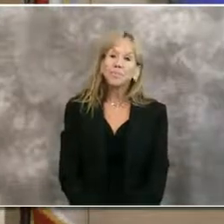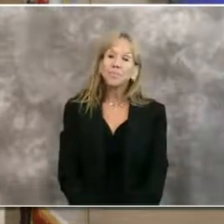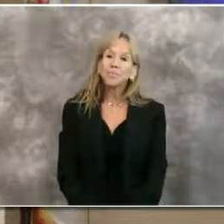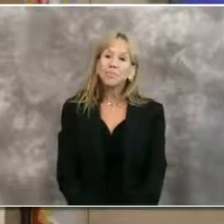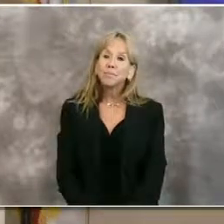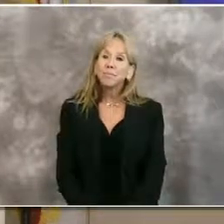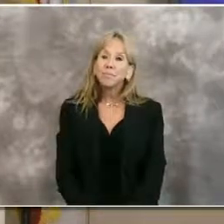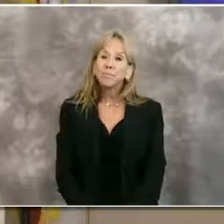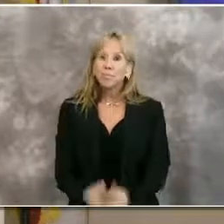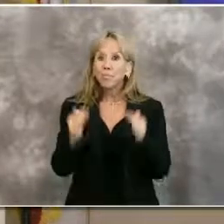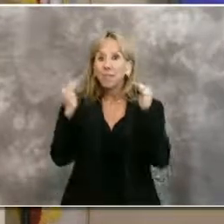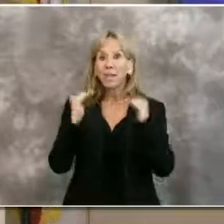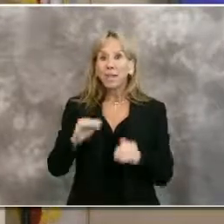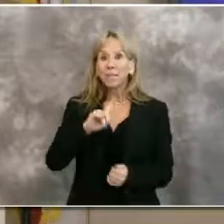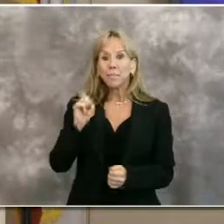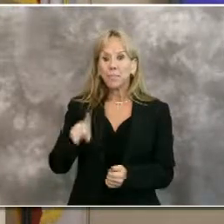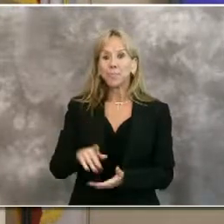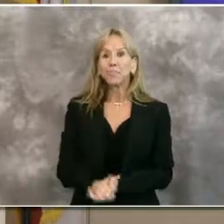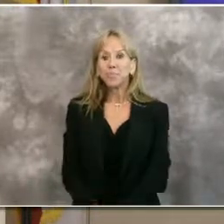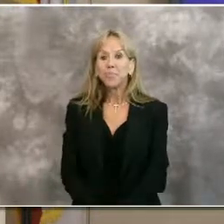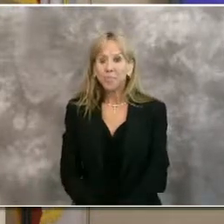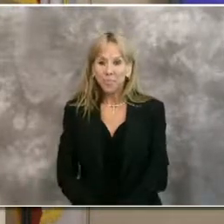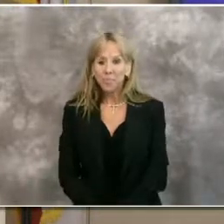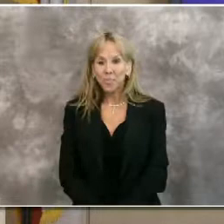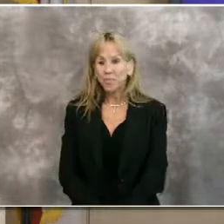Okay, we'll go to the next question.